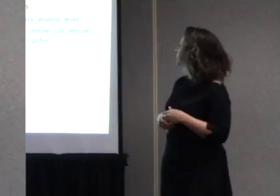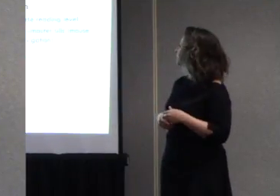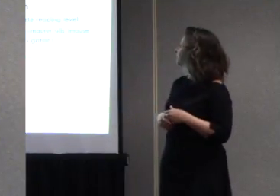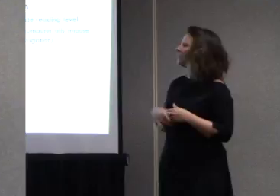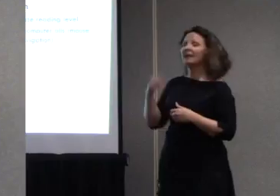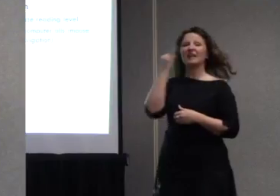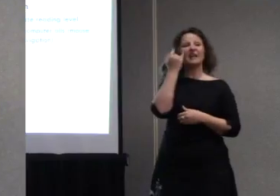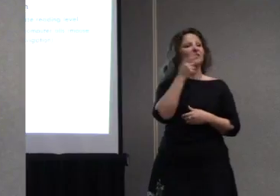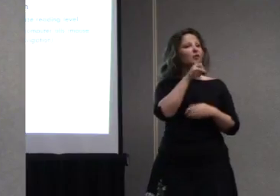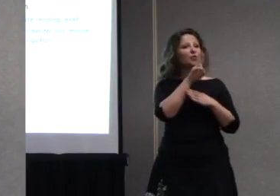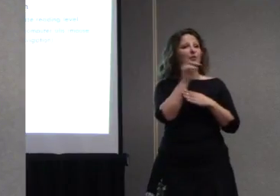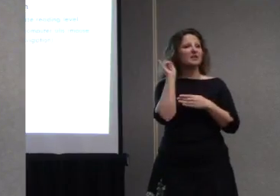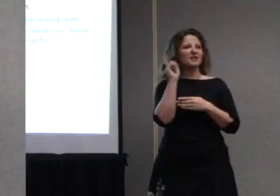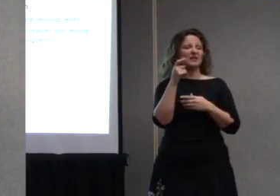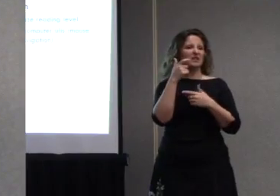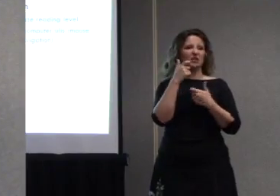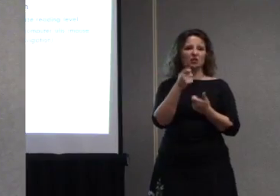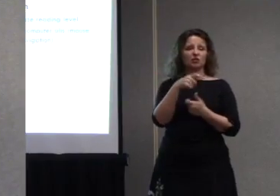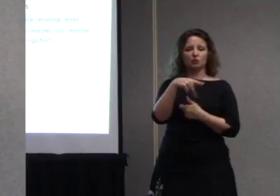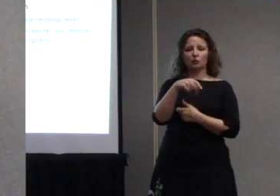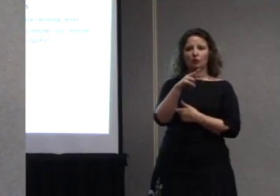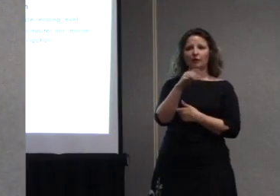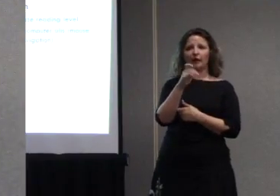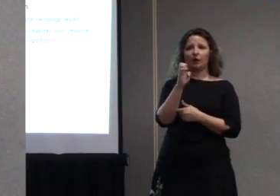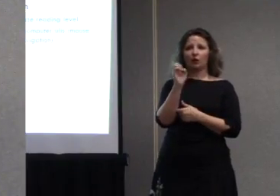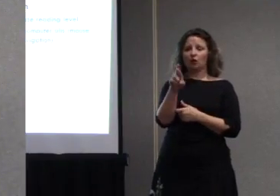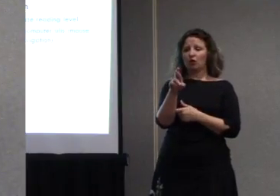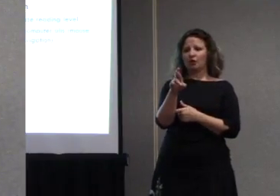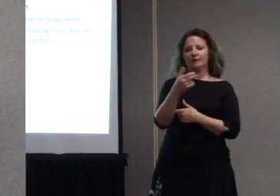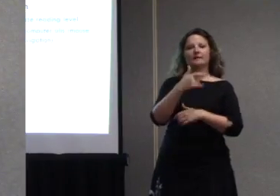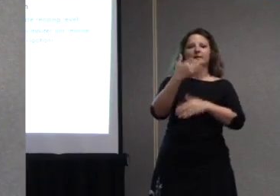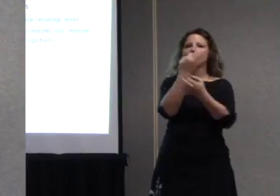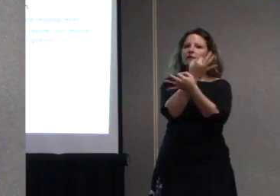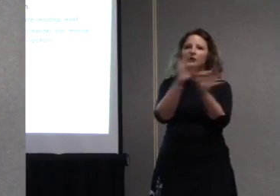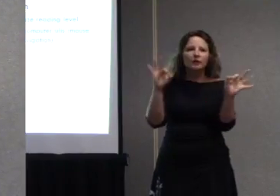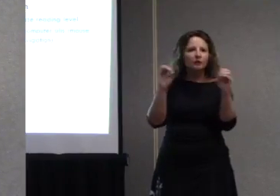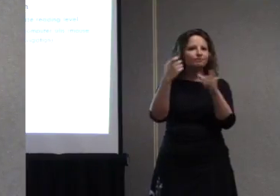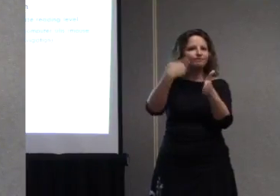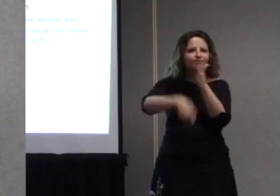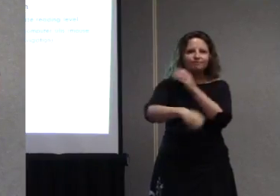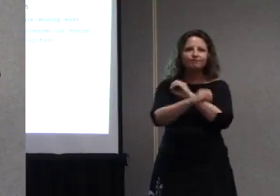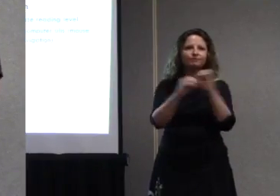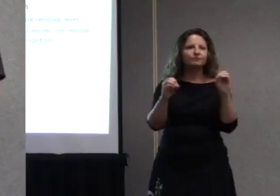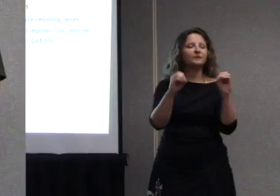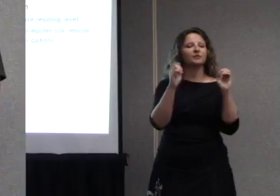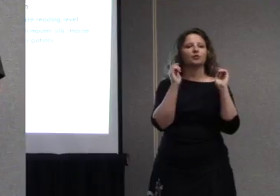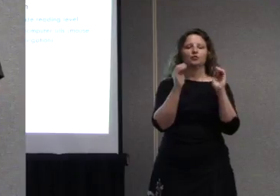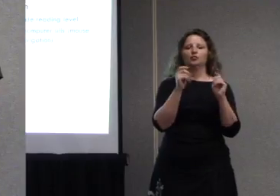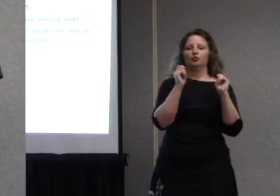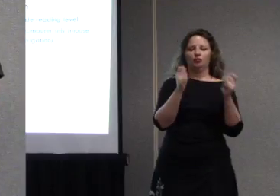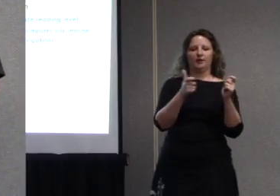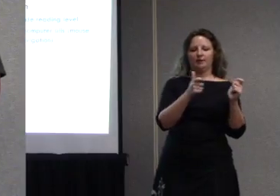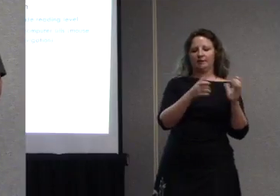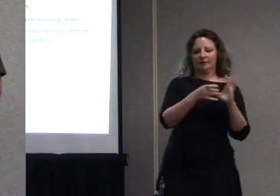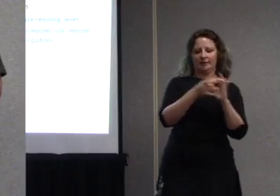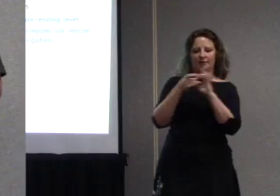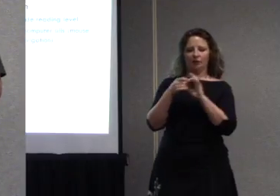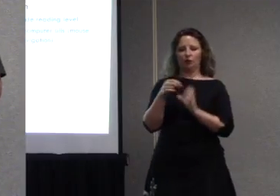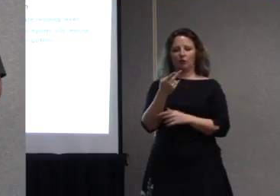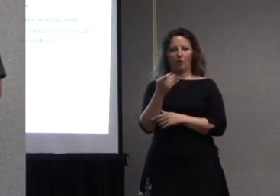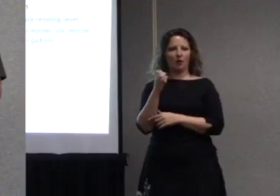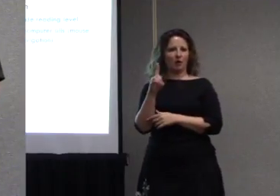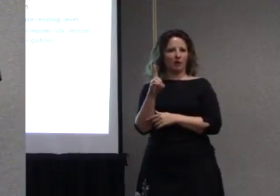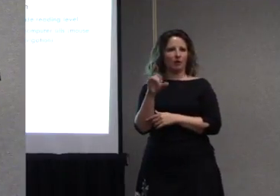So if you're using the interest profiler, the pros are it's free. You've got Holland codes, direct link